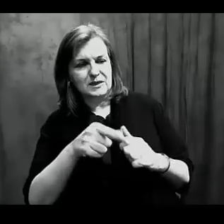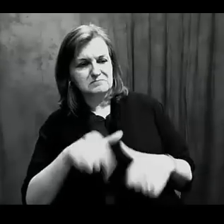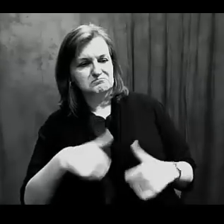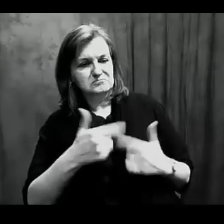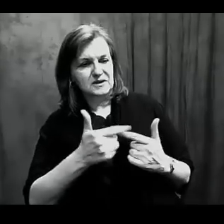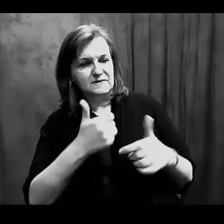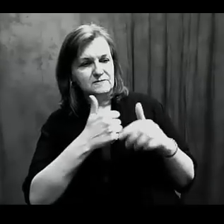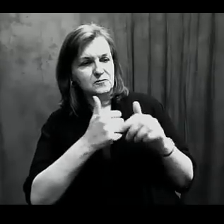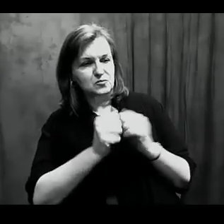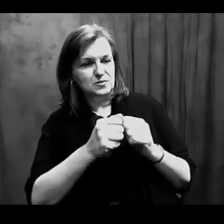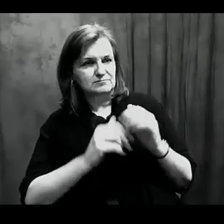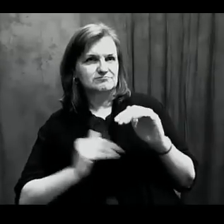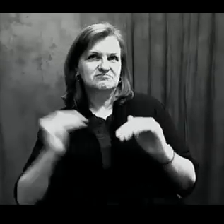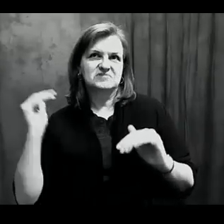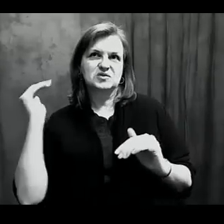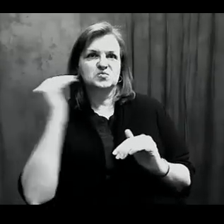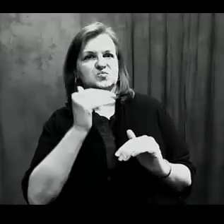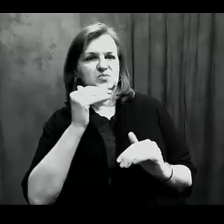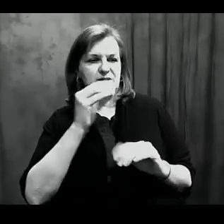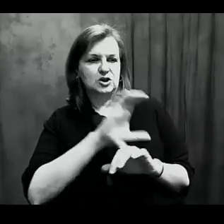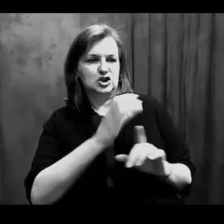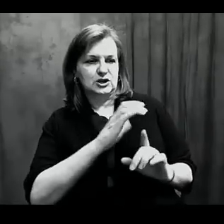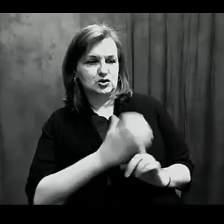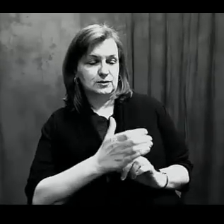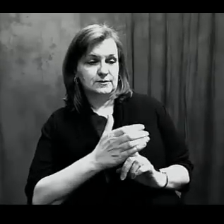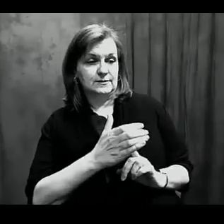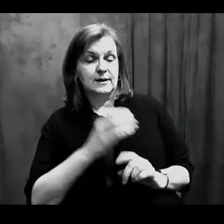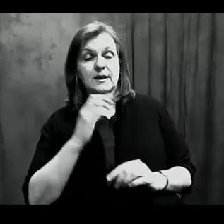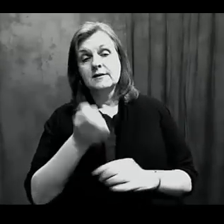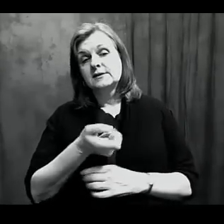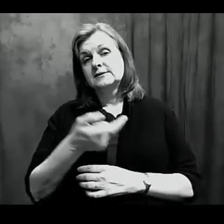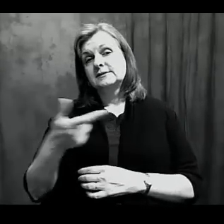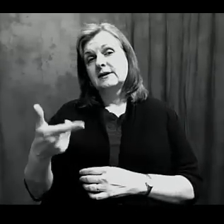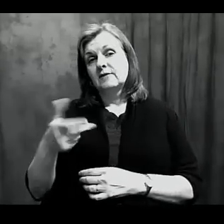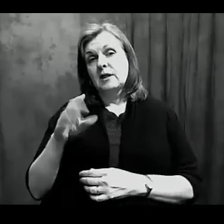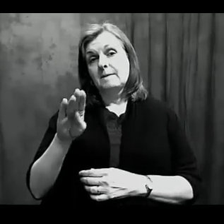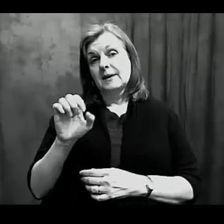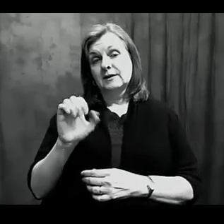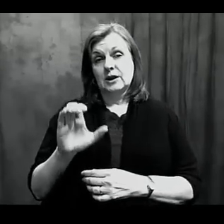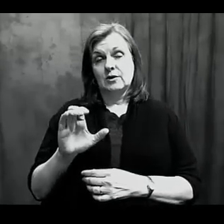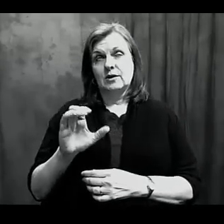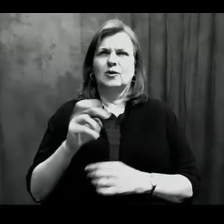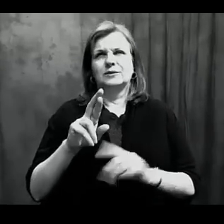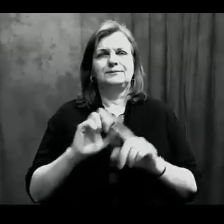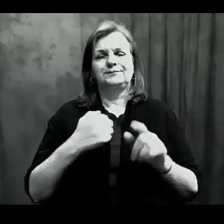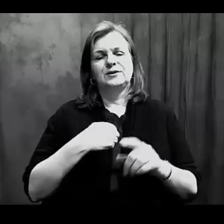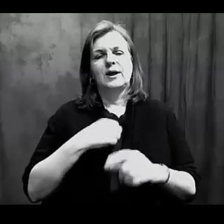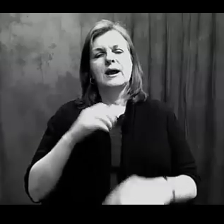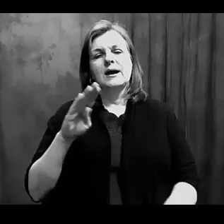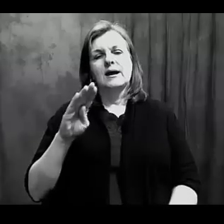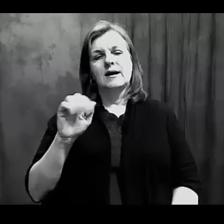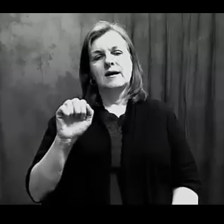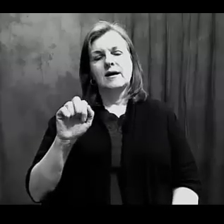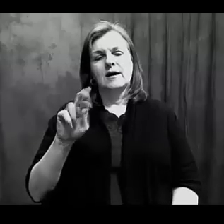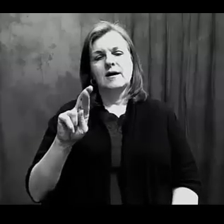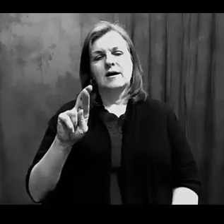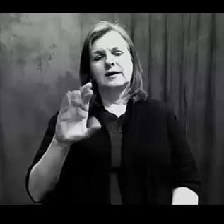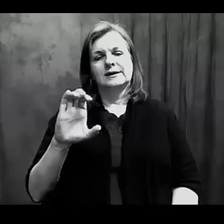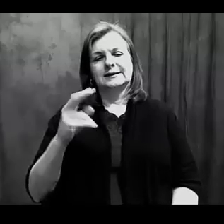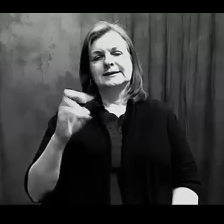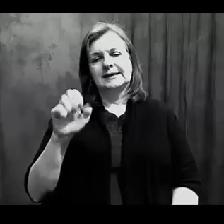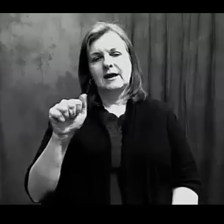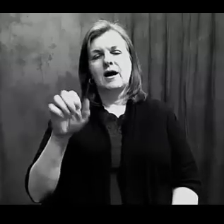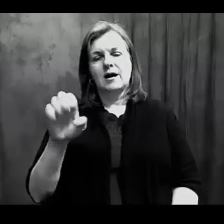can look at how they behave under these extreme conditions, and we've actually found a number of bacteria that